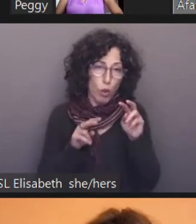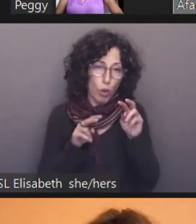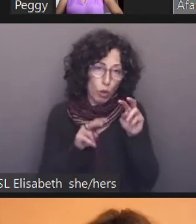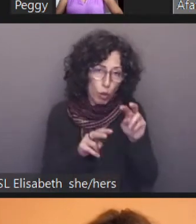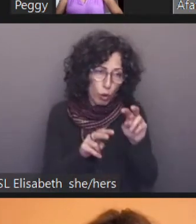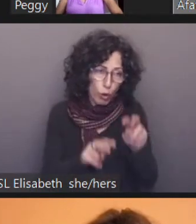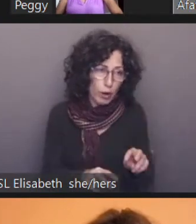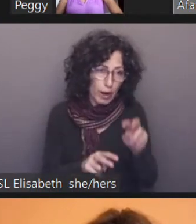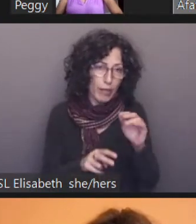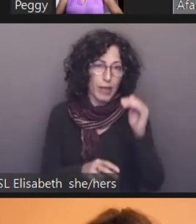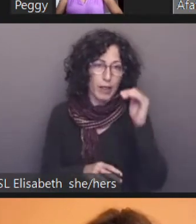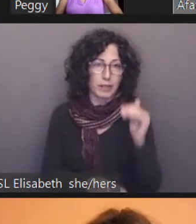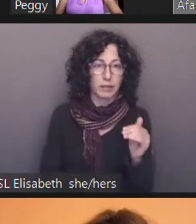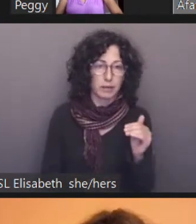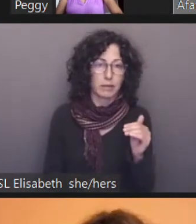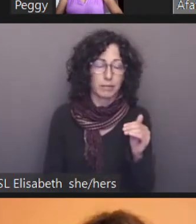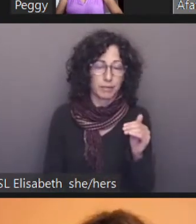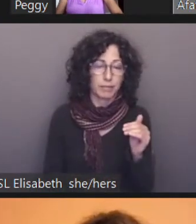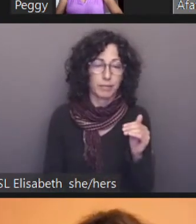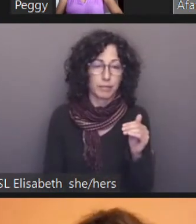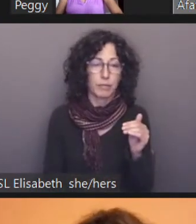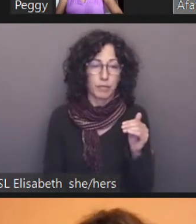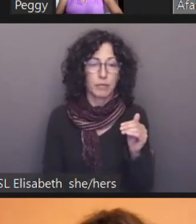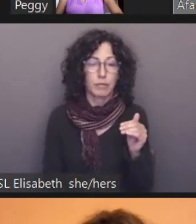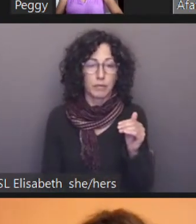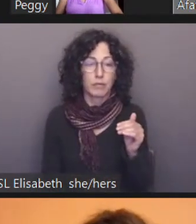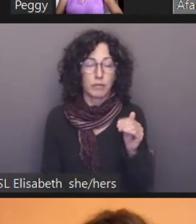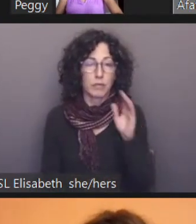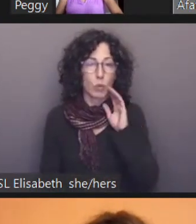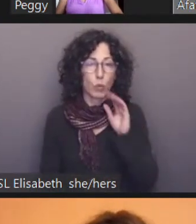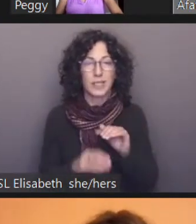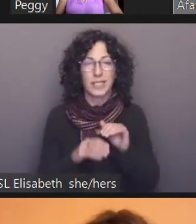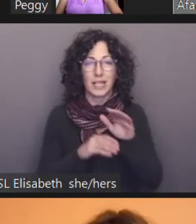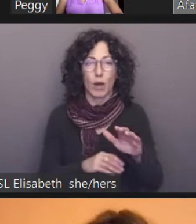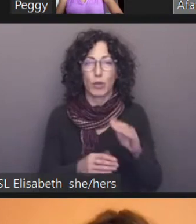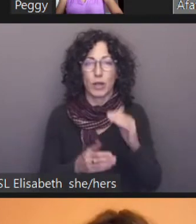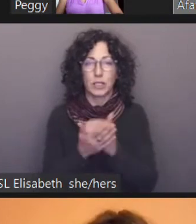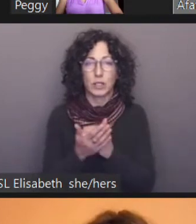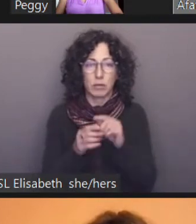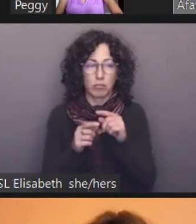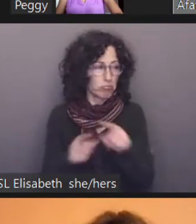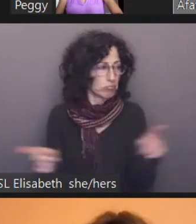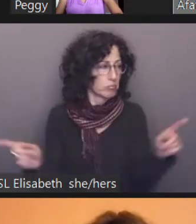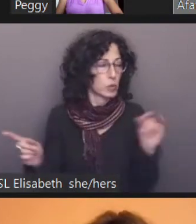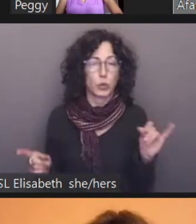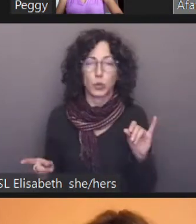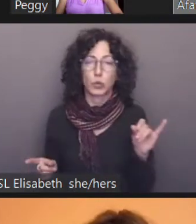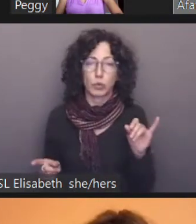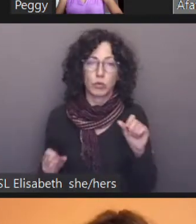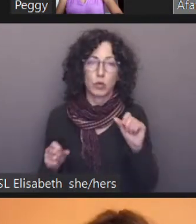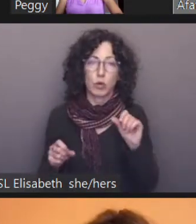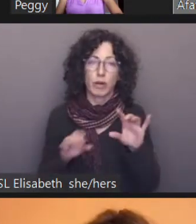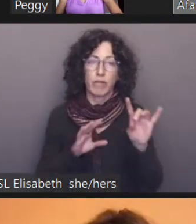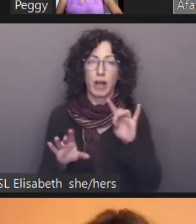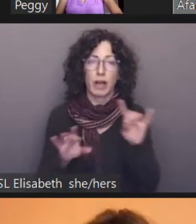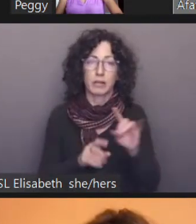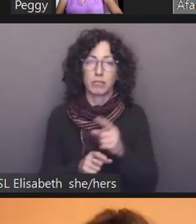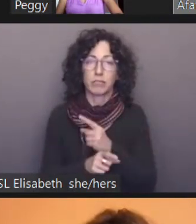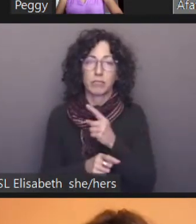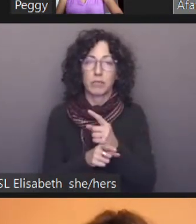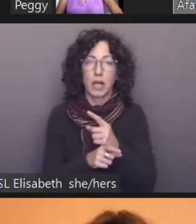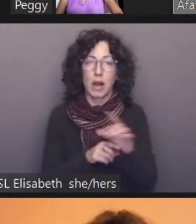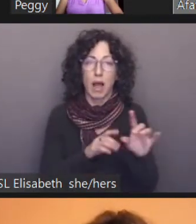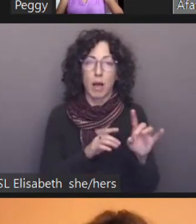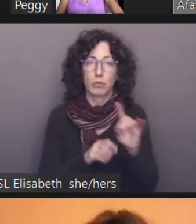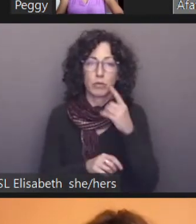that was put up in the slide and will be sent out to you, and you'll be able to find an option that would work for you and